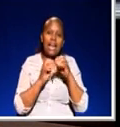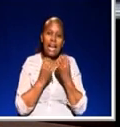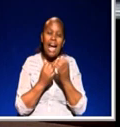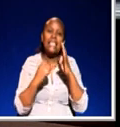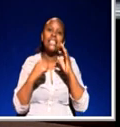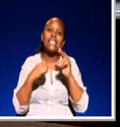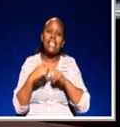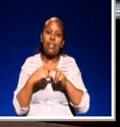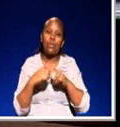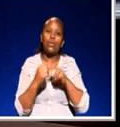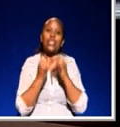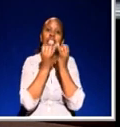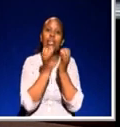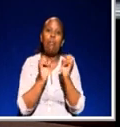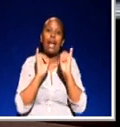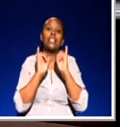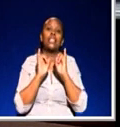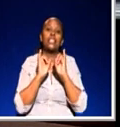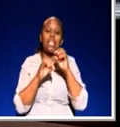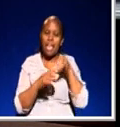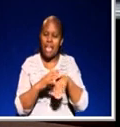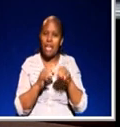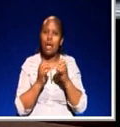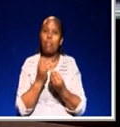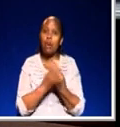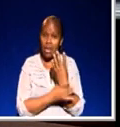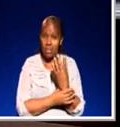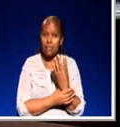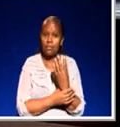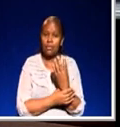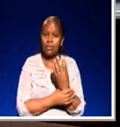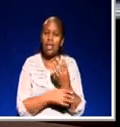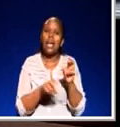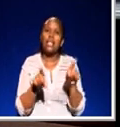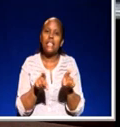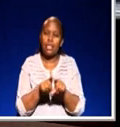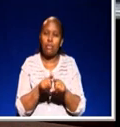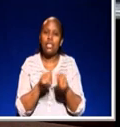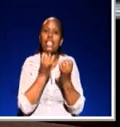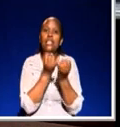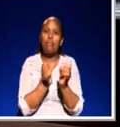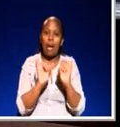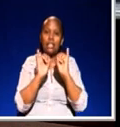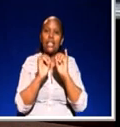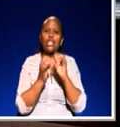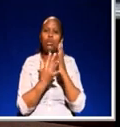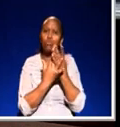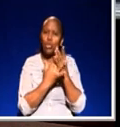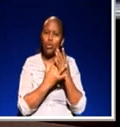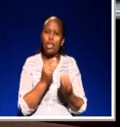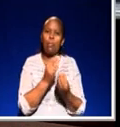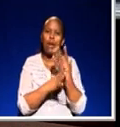at interdependence in plants, as well as interdependence between plants